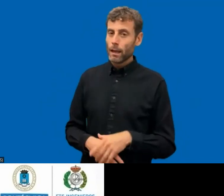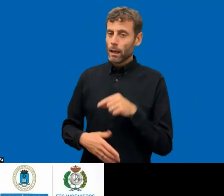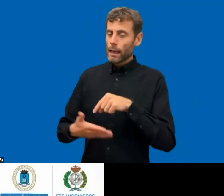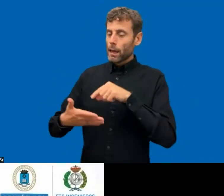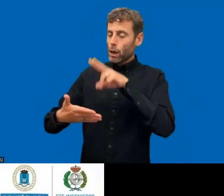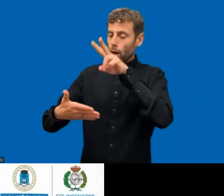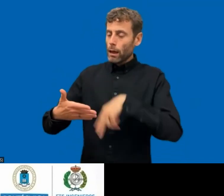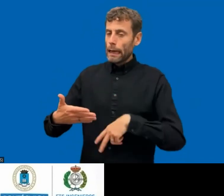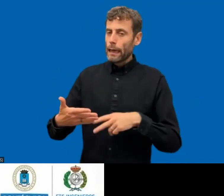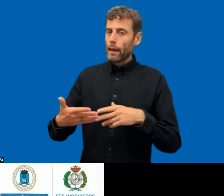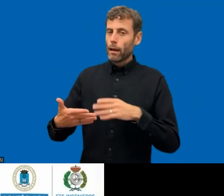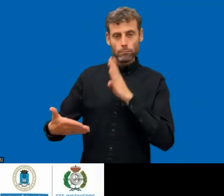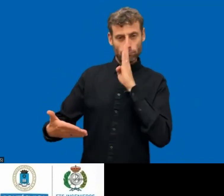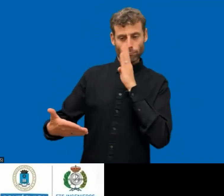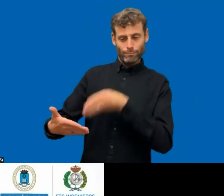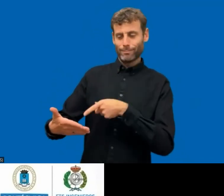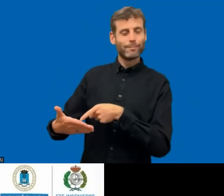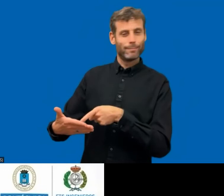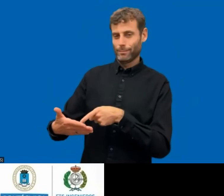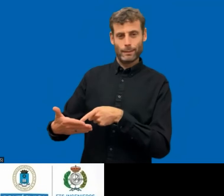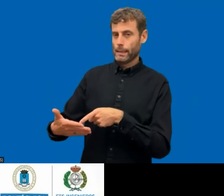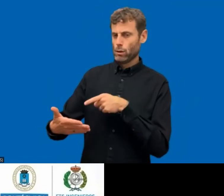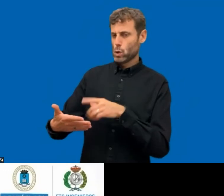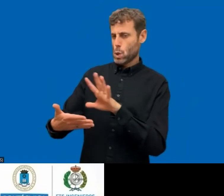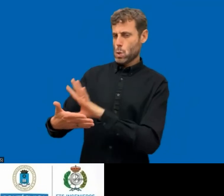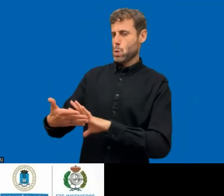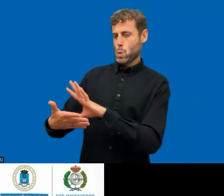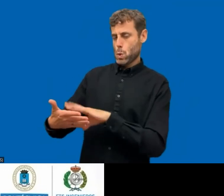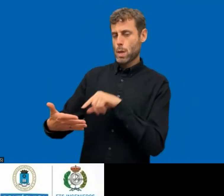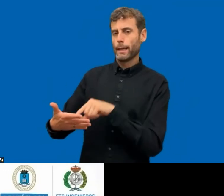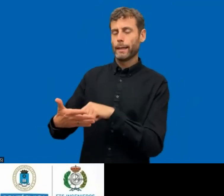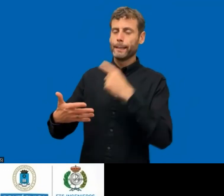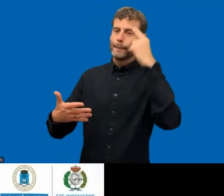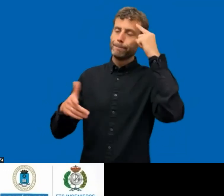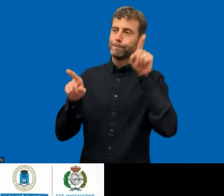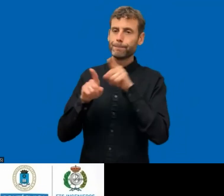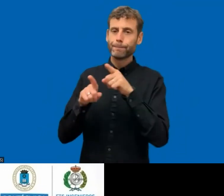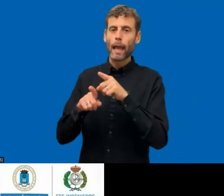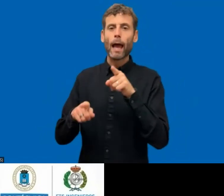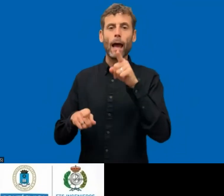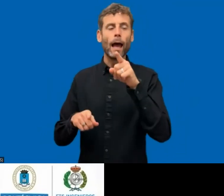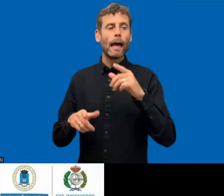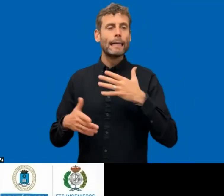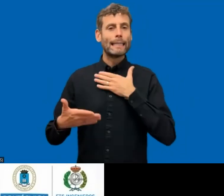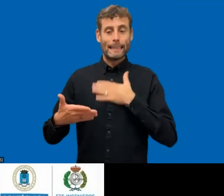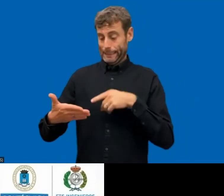like having an encyclopedia of the accessibility requirements. That's not something you expect to be reading from the beginning to the end.